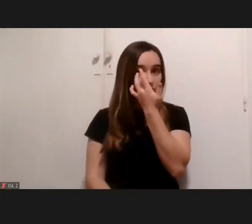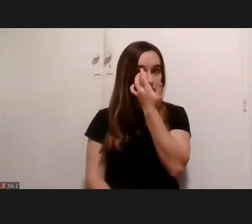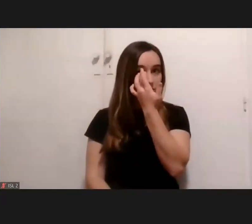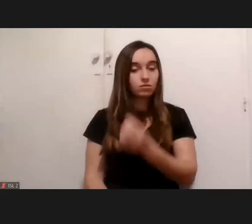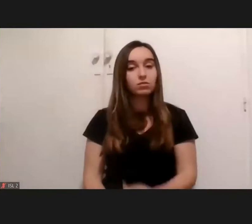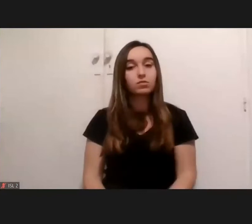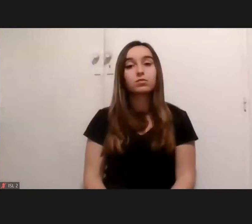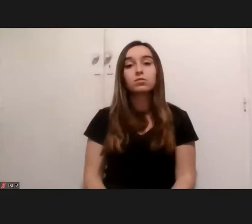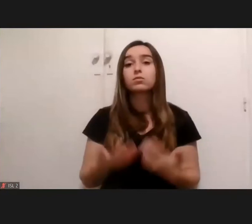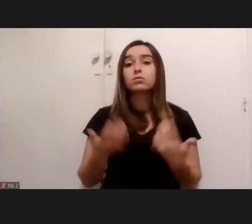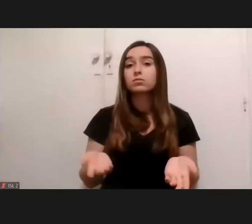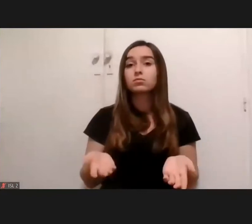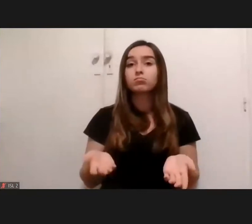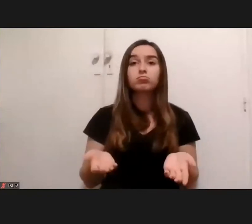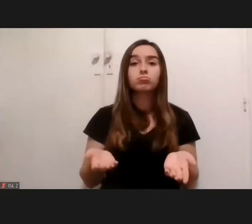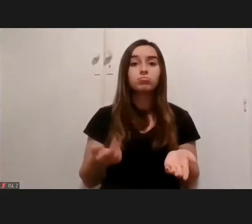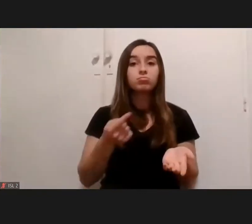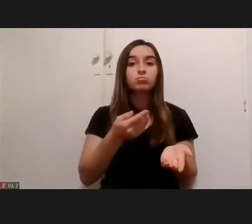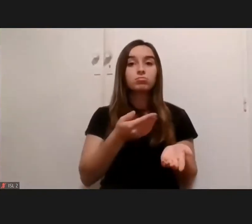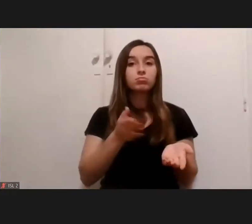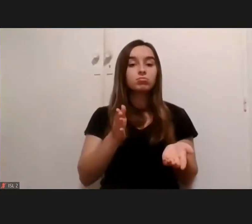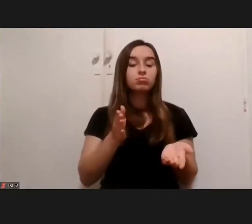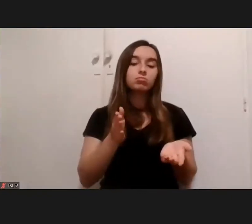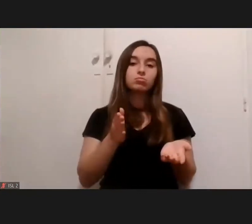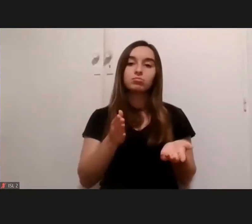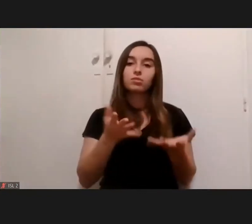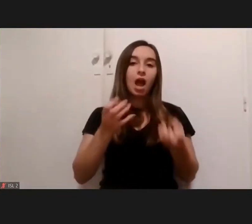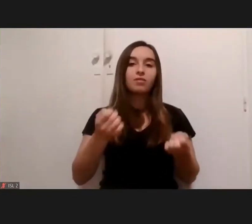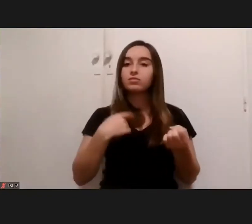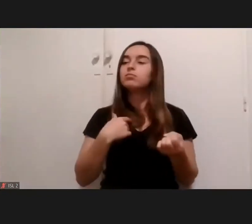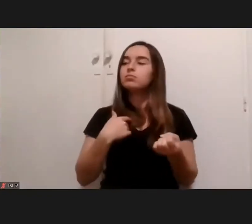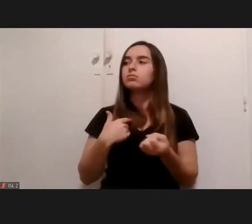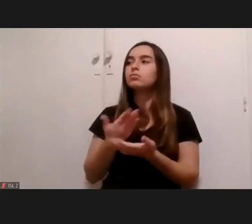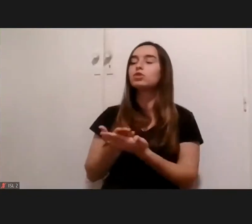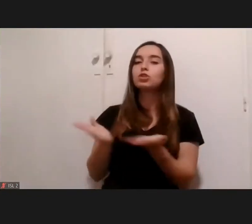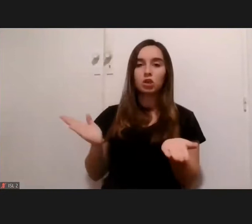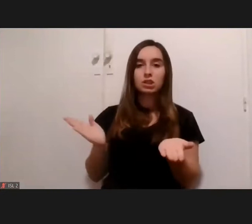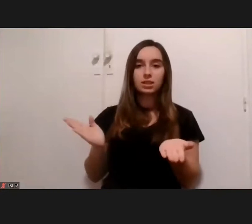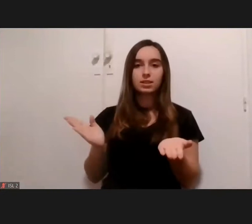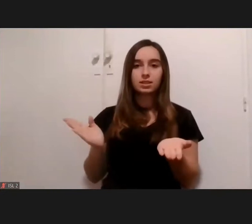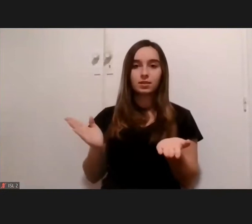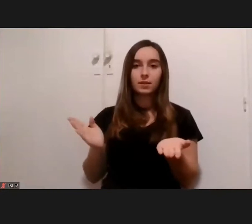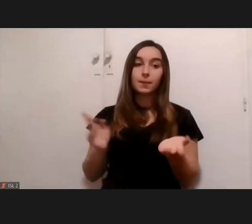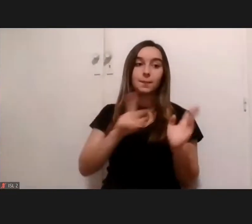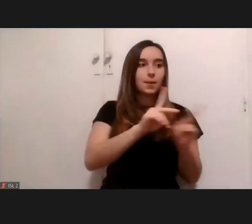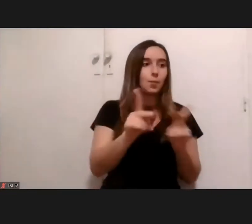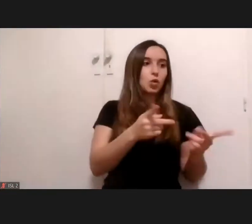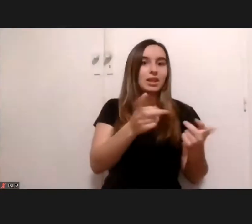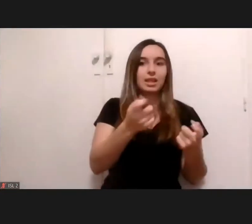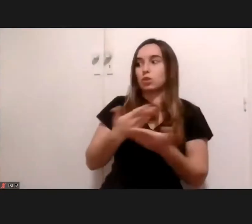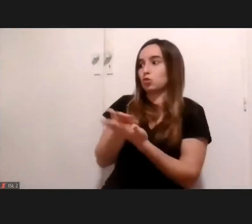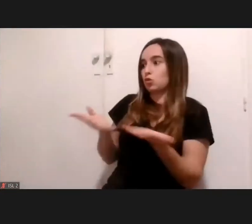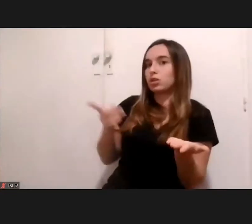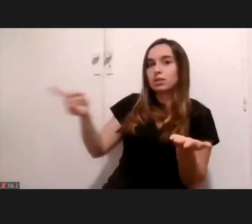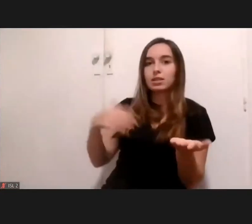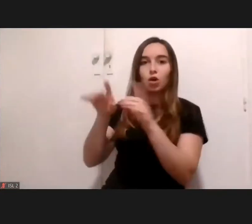something to brings me also to the trust, the topic of the trust. People need to trust you, and there should be a